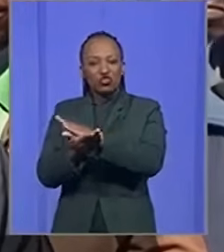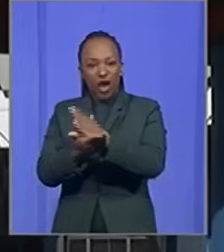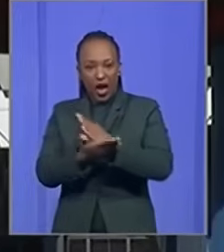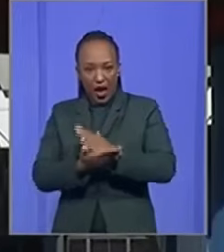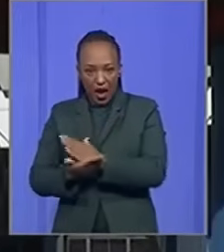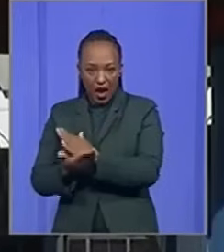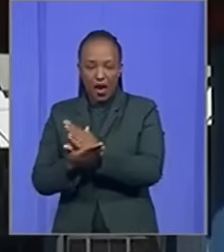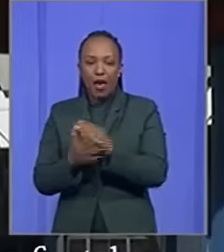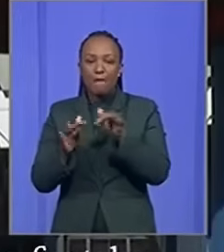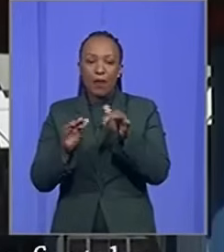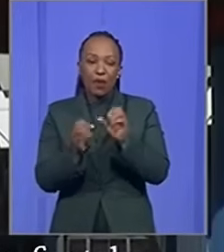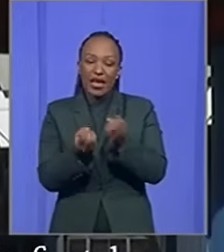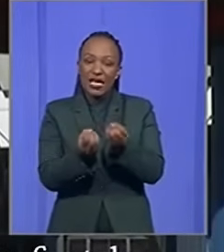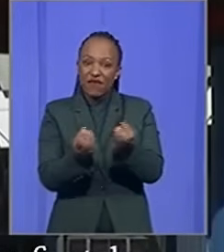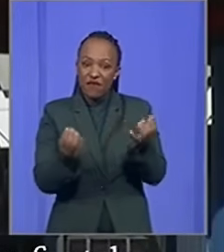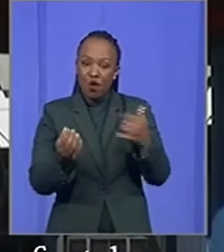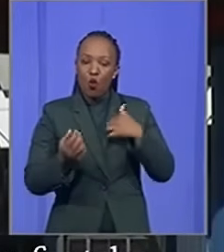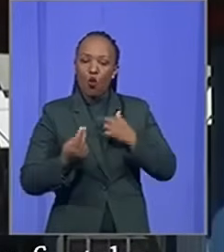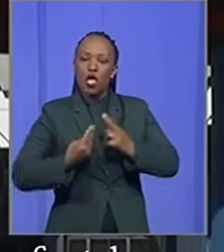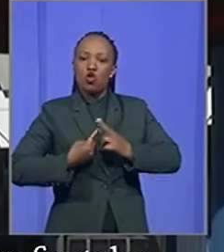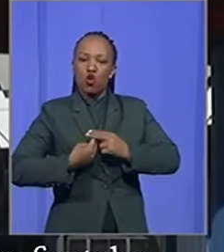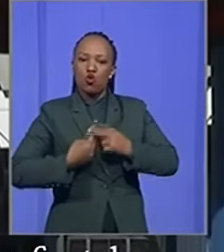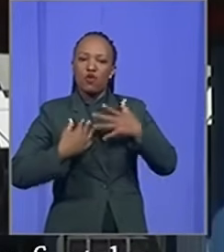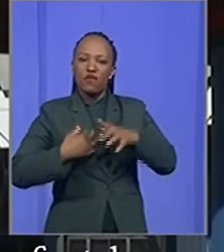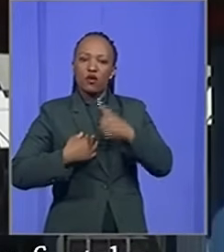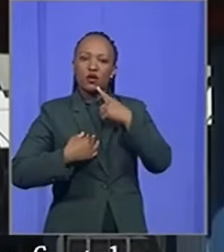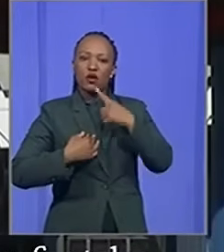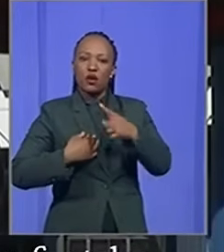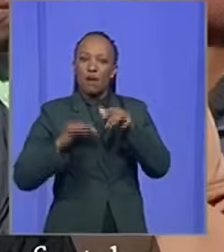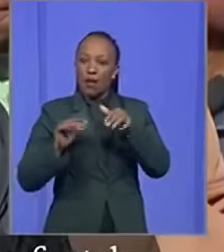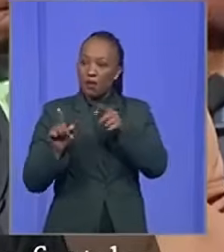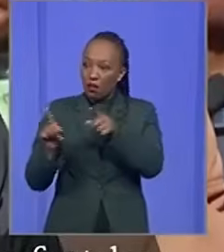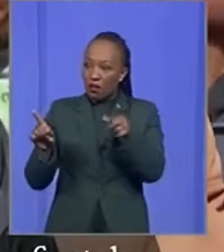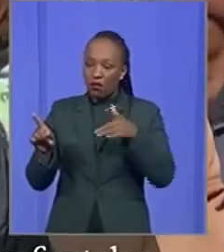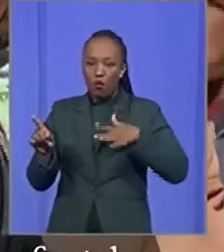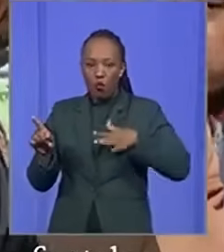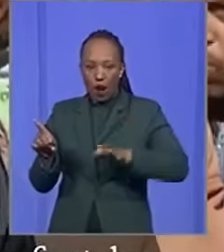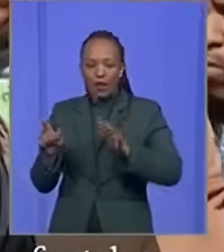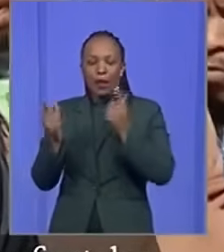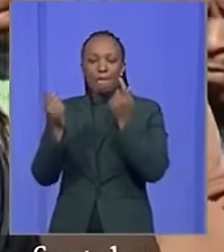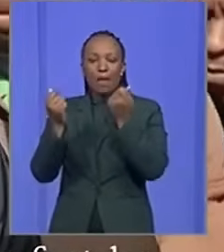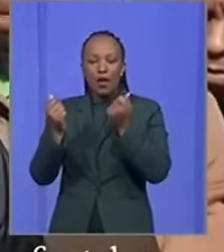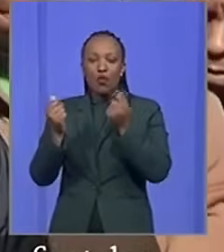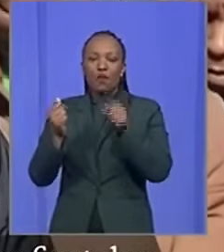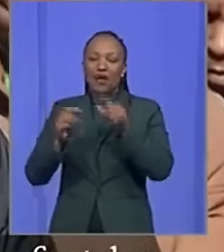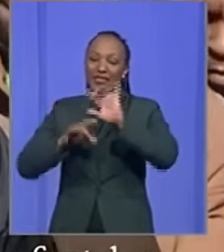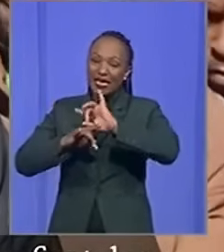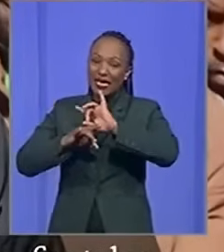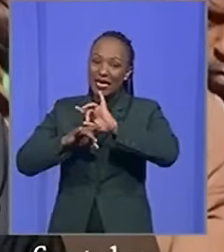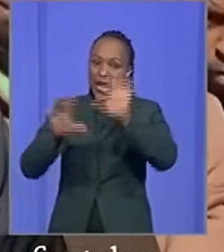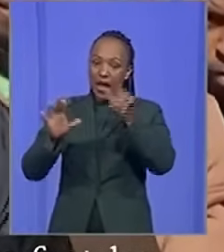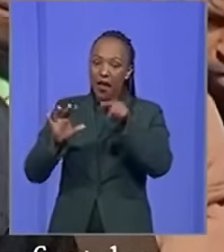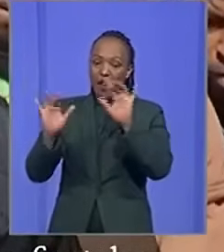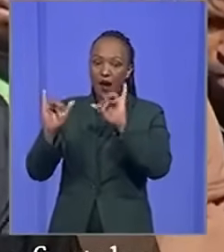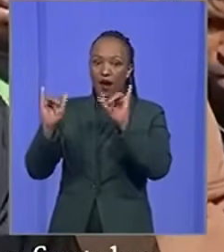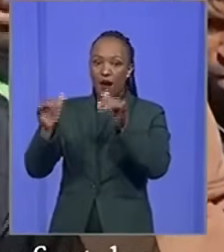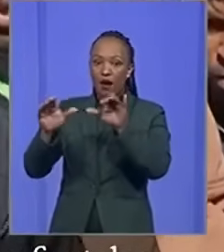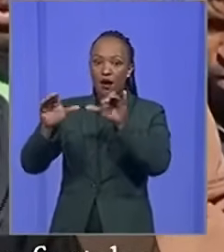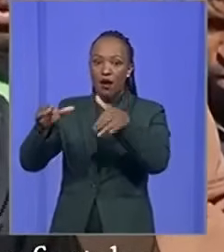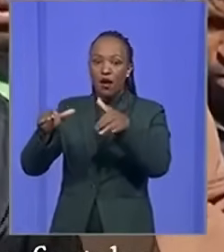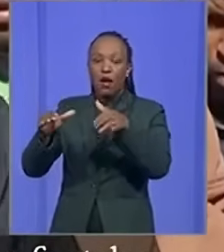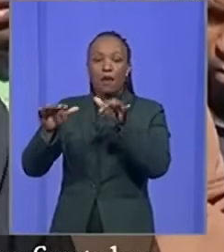ebantwini, that's our view as unions. They want their money. We must be clear to the employer into kokuba bazawuphuma